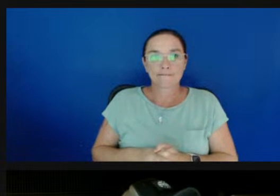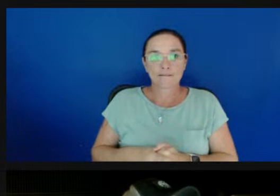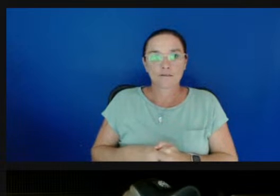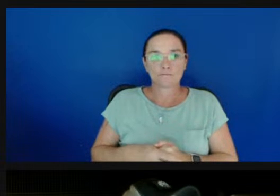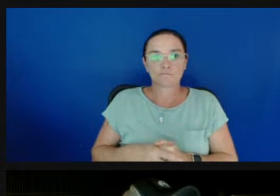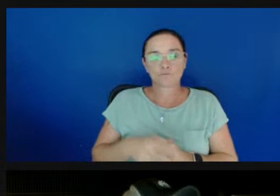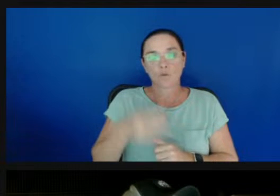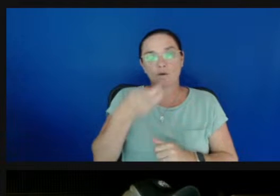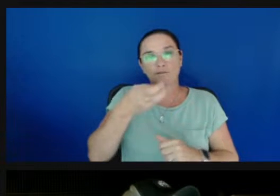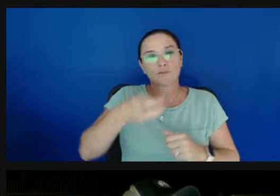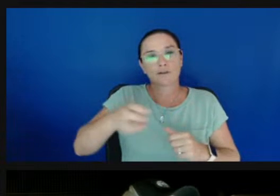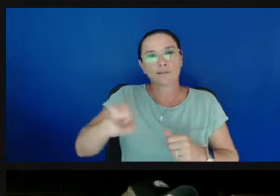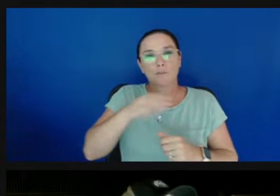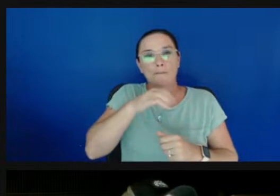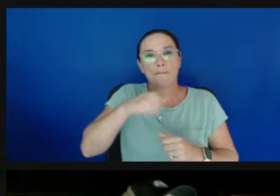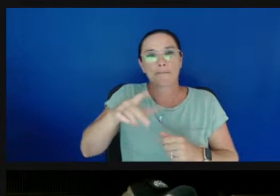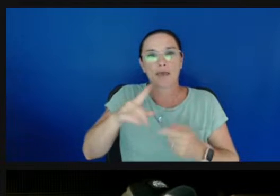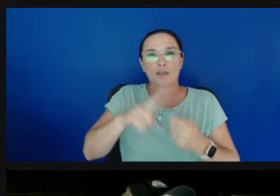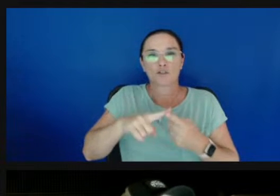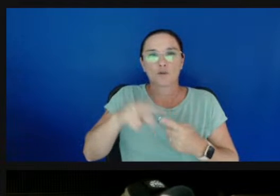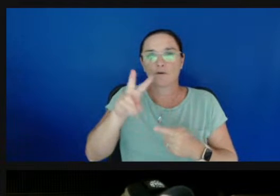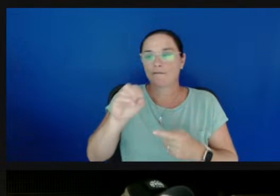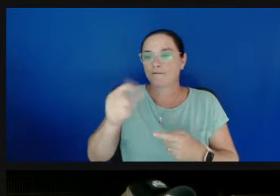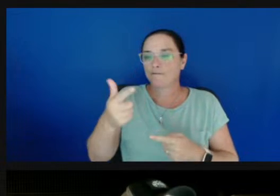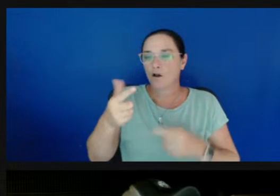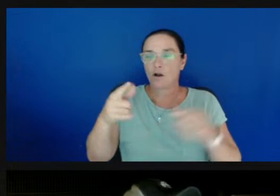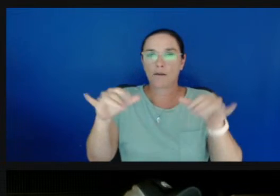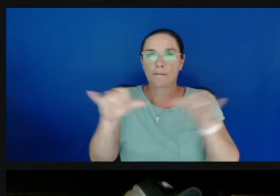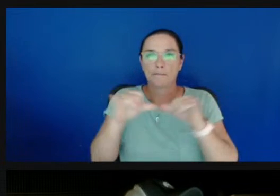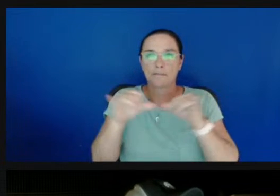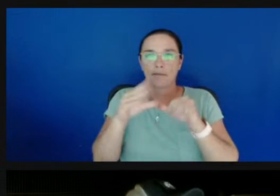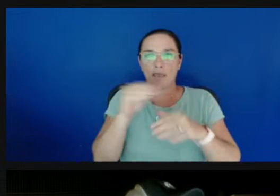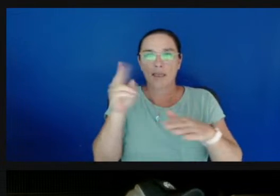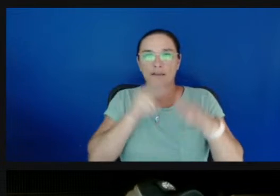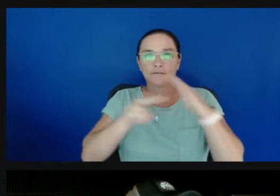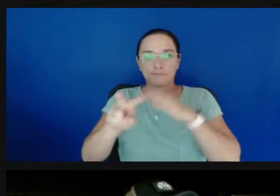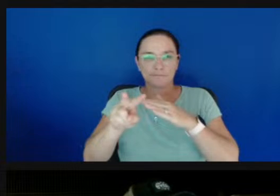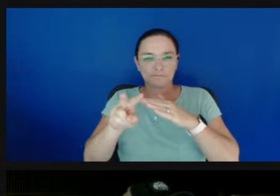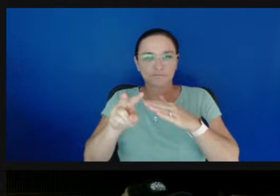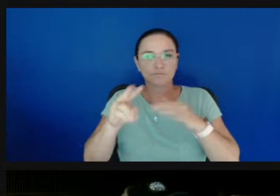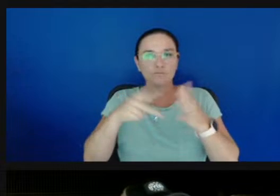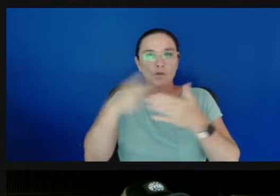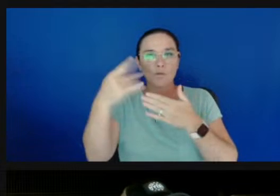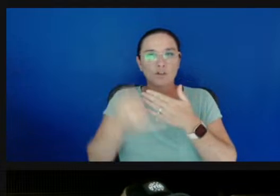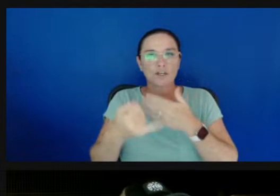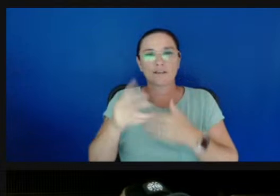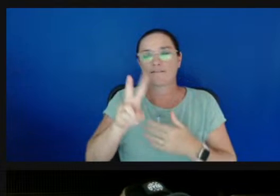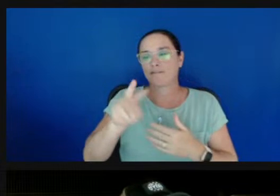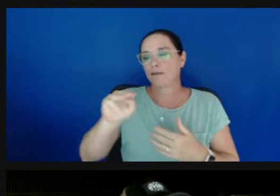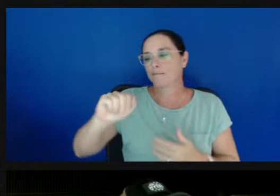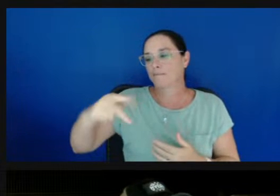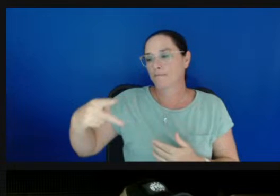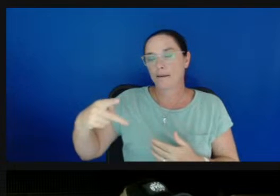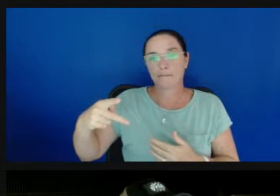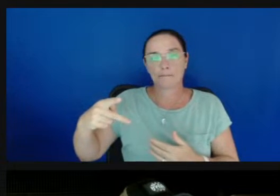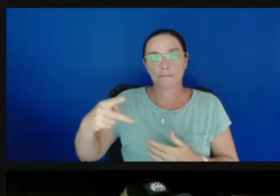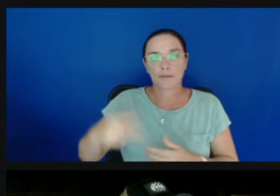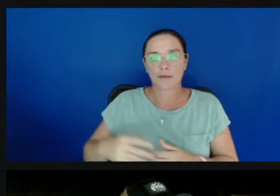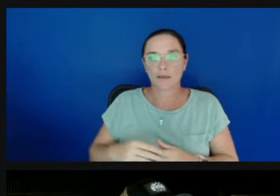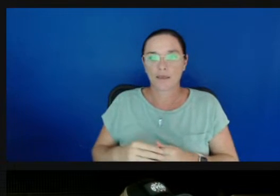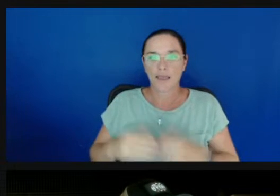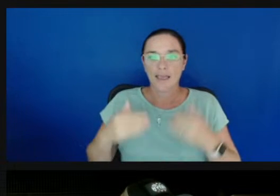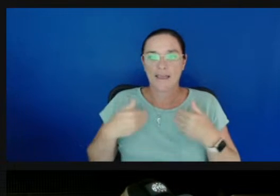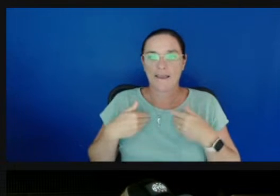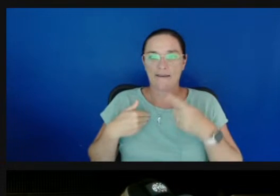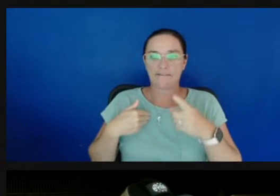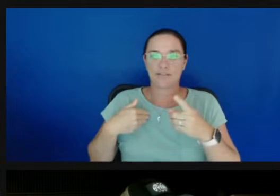into our VOG mapping, VOG measurement and prediction project, the VMAP. that puts out this animated